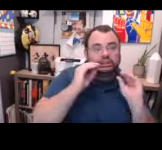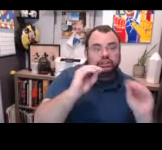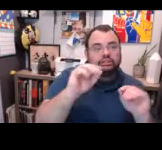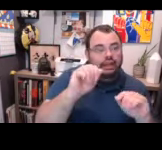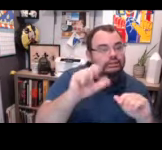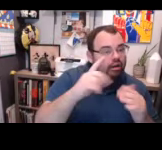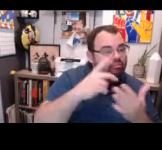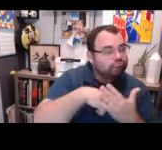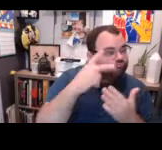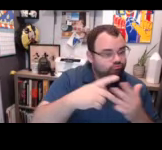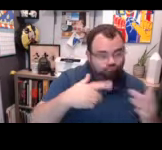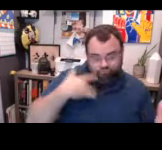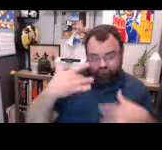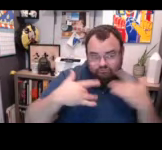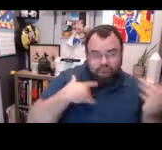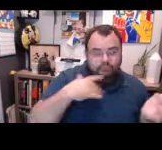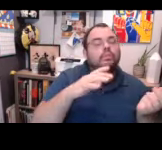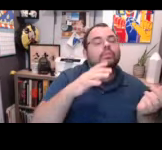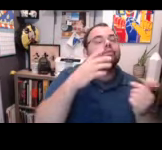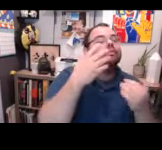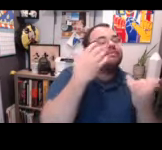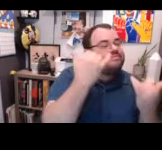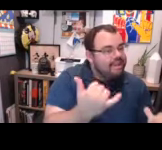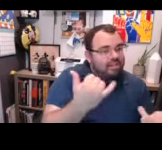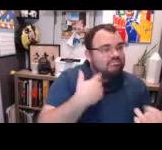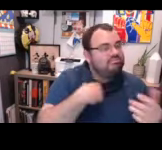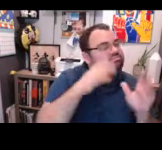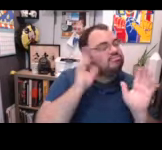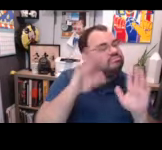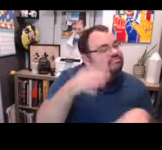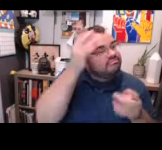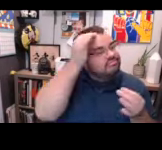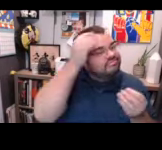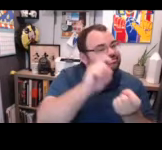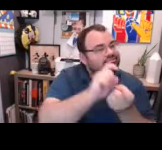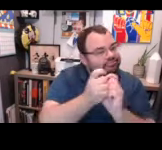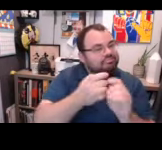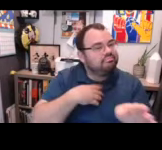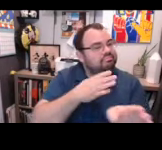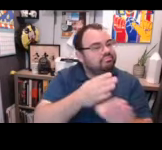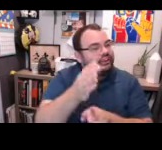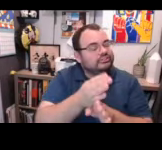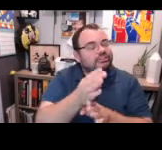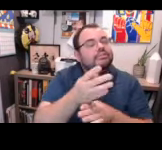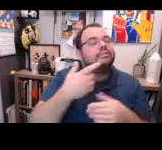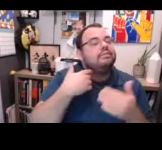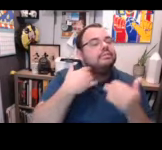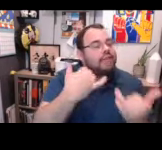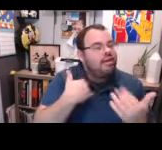And I traveled, I went to different deaf schools, and then I came back to Miami. And then I decided to change